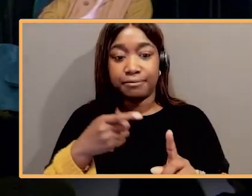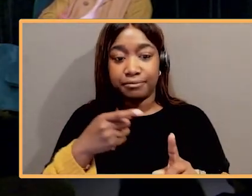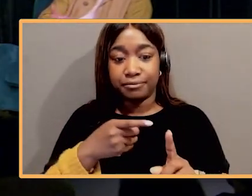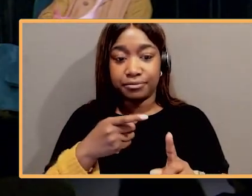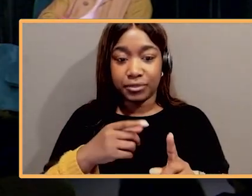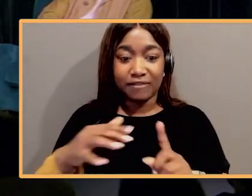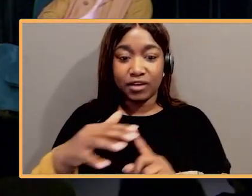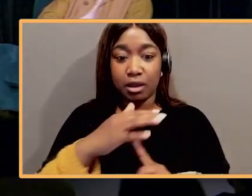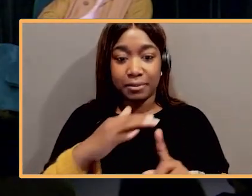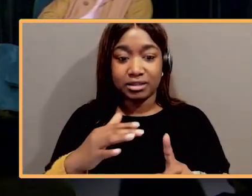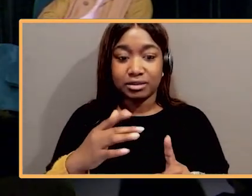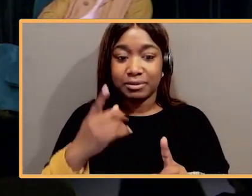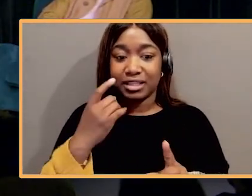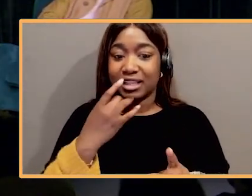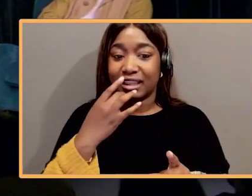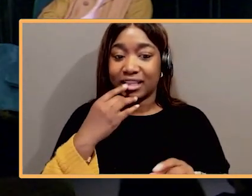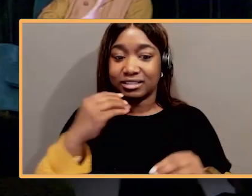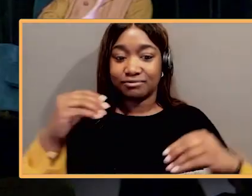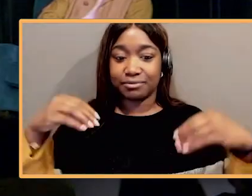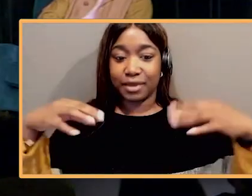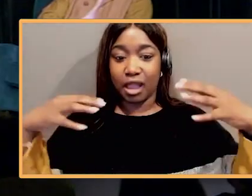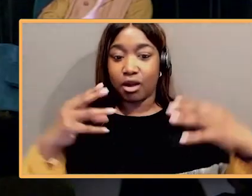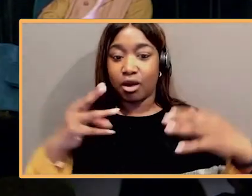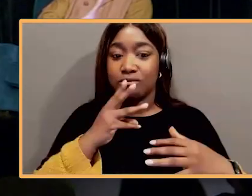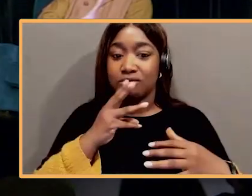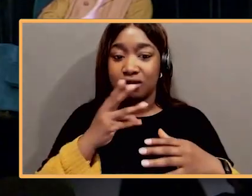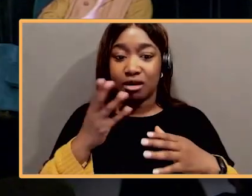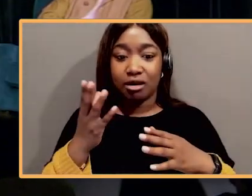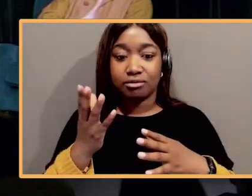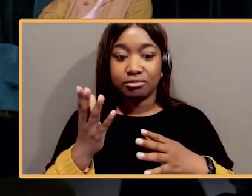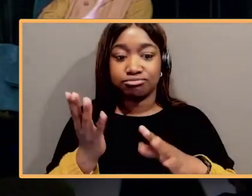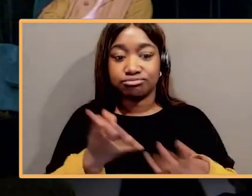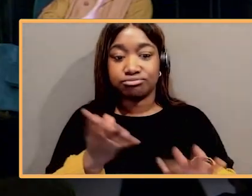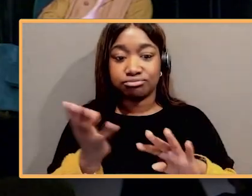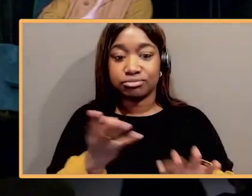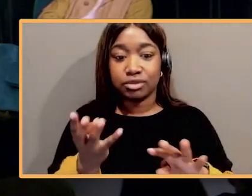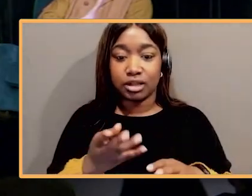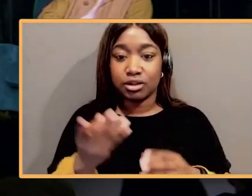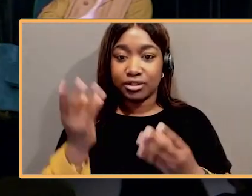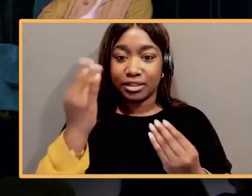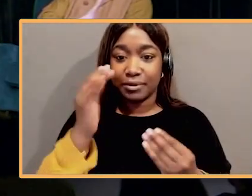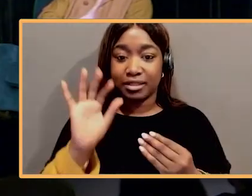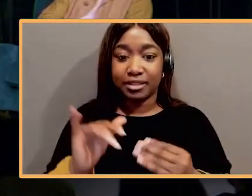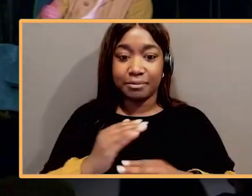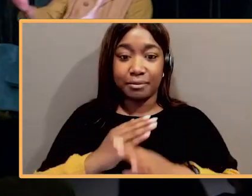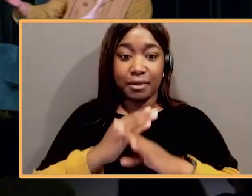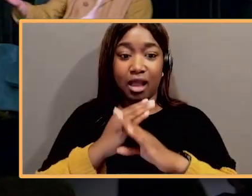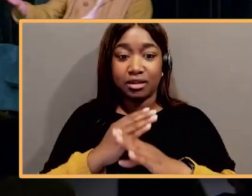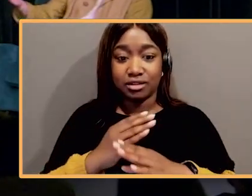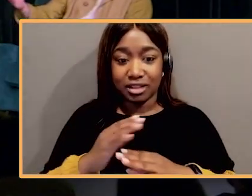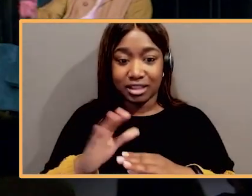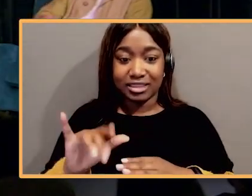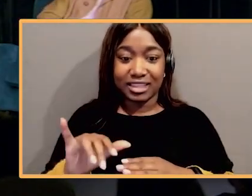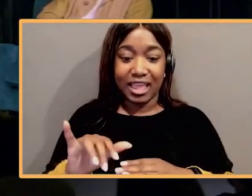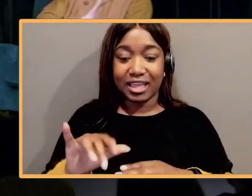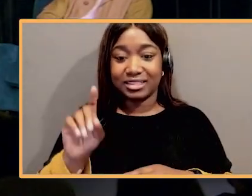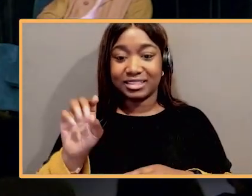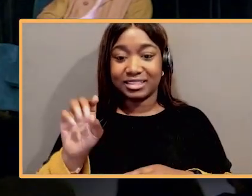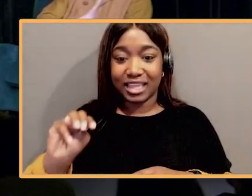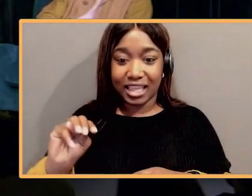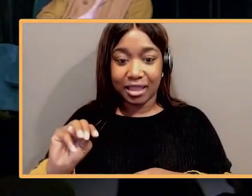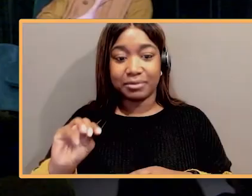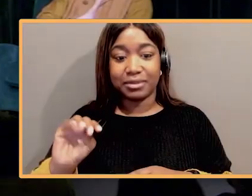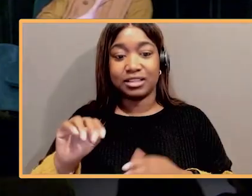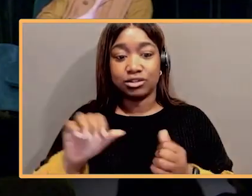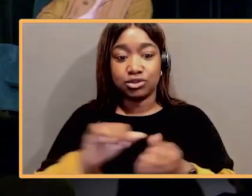blocked, like, you know what I mean? Like, think about the damage that was done, the destructive and the harm, right? The phone is a great